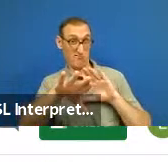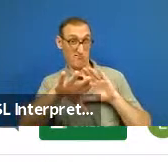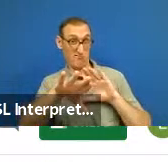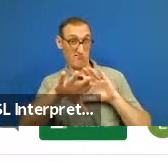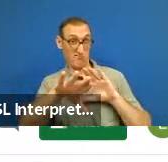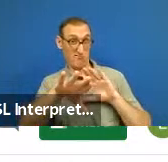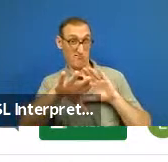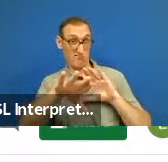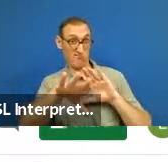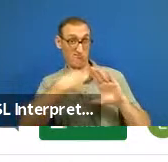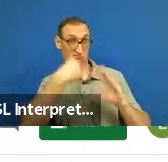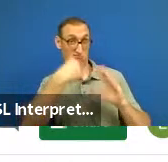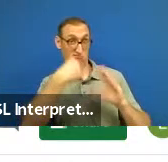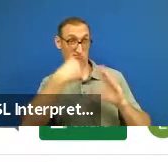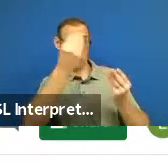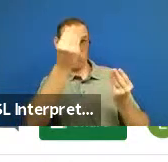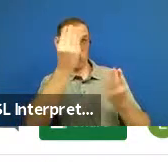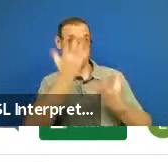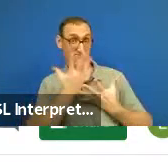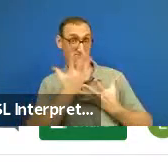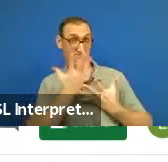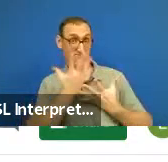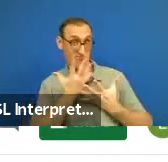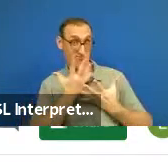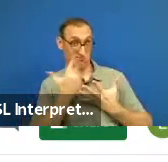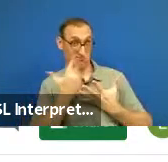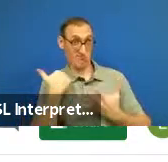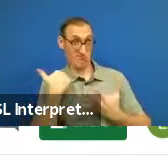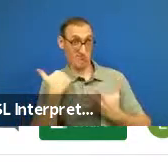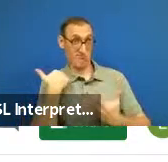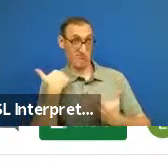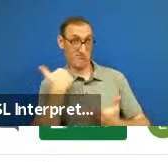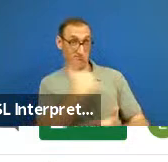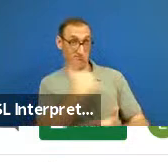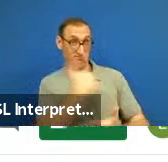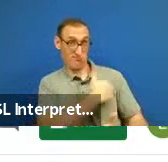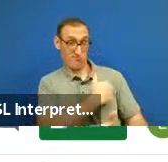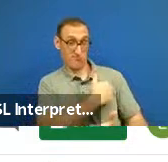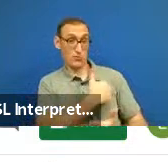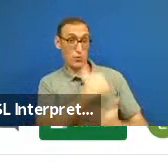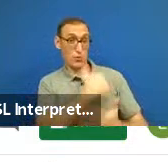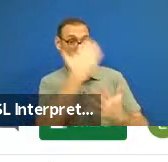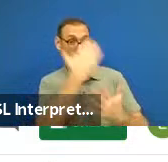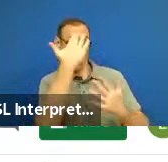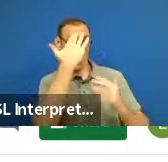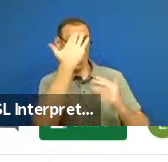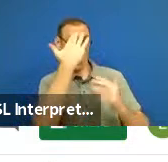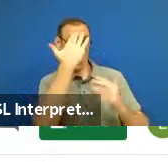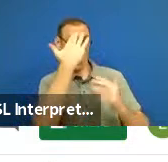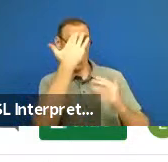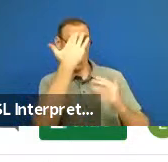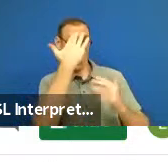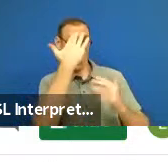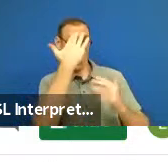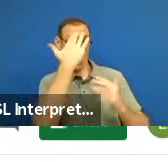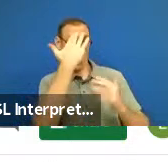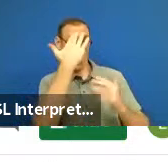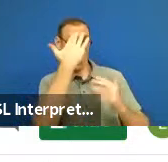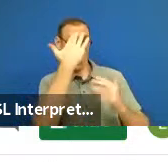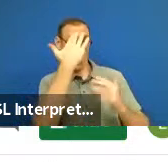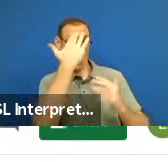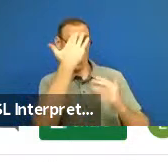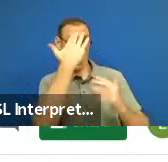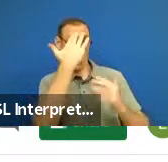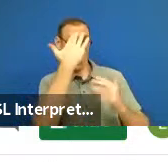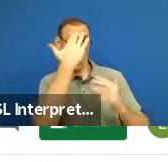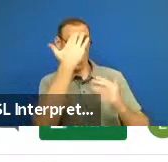course, if they are referencing advisory committees, then I do think the actions that we would have taken for standard 1.4,